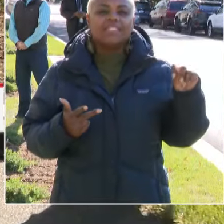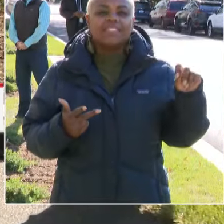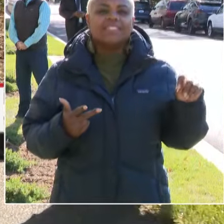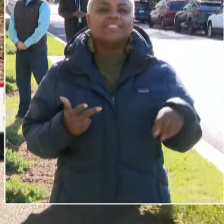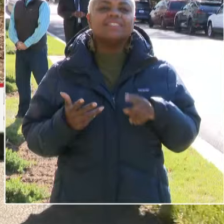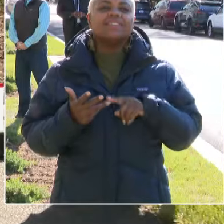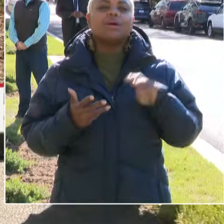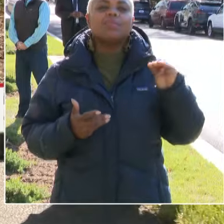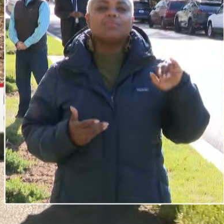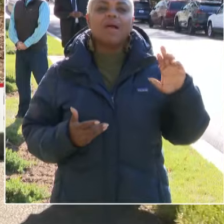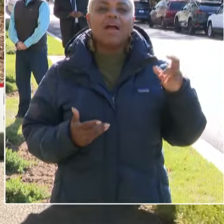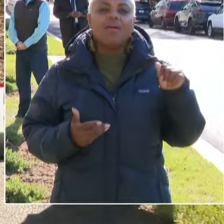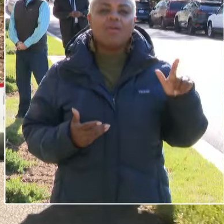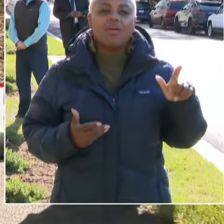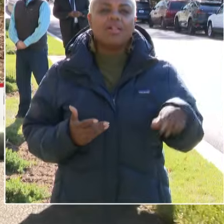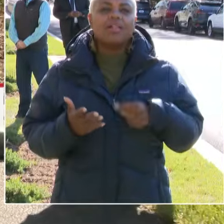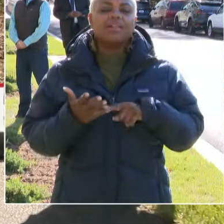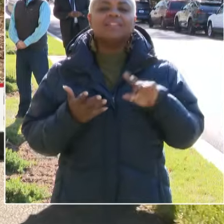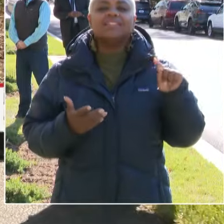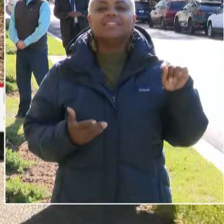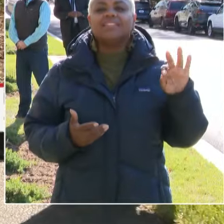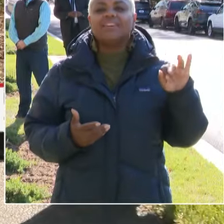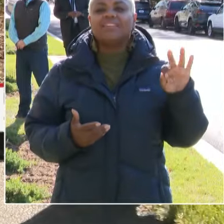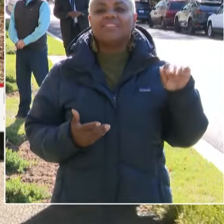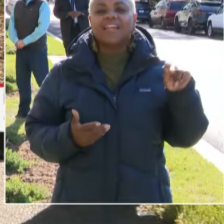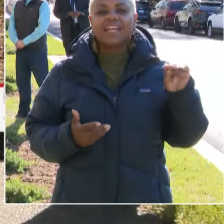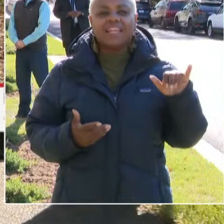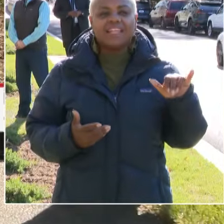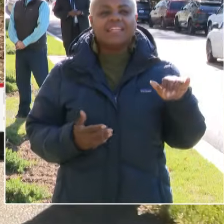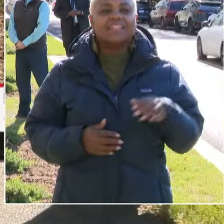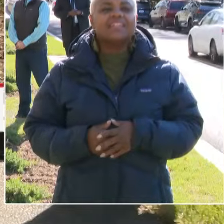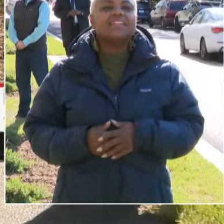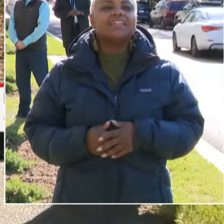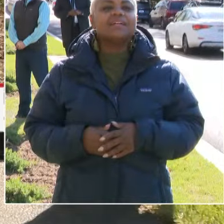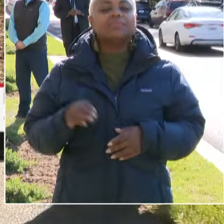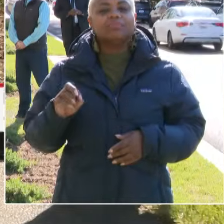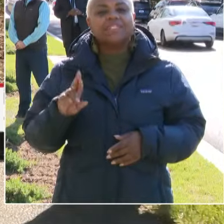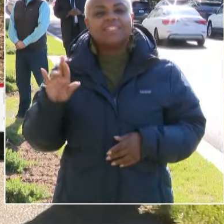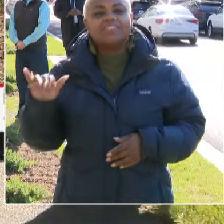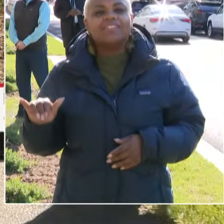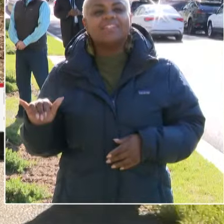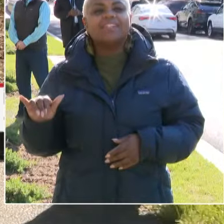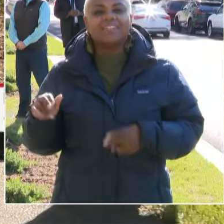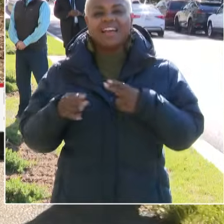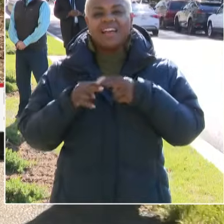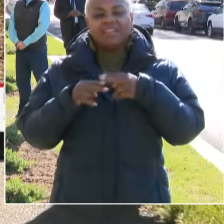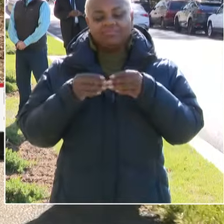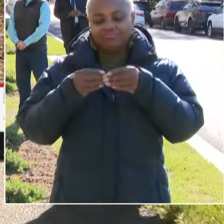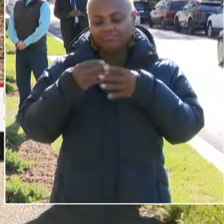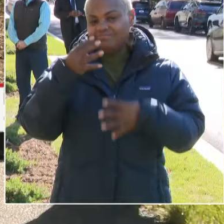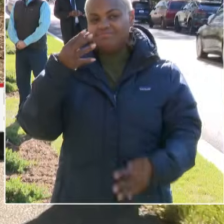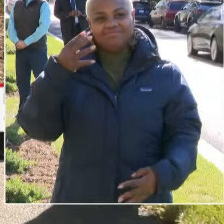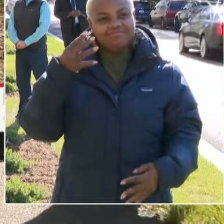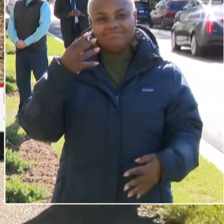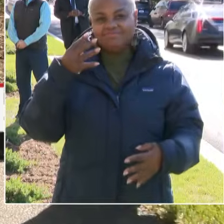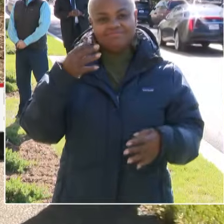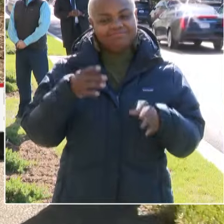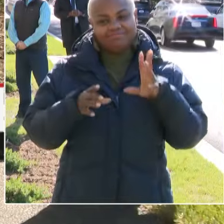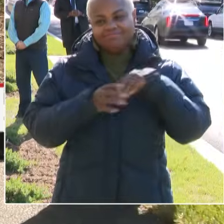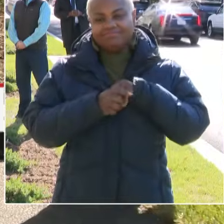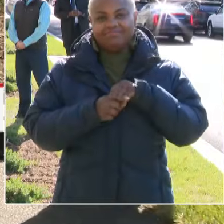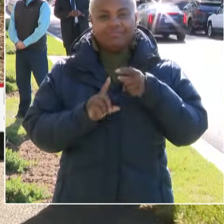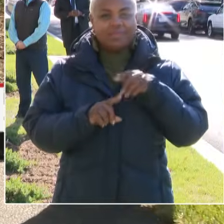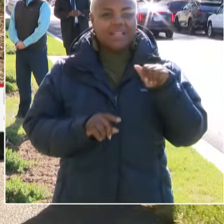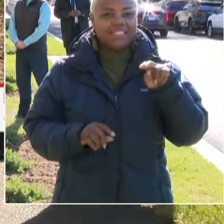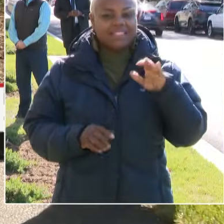Johnson, Danielle Jung, Jenin Berry, and former ANC Commissioner Chair Allison Brooks, who is here, who helped